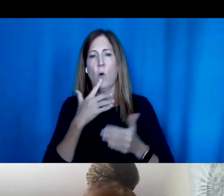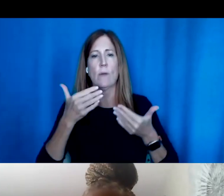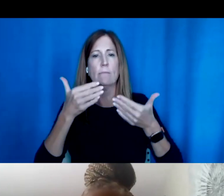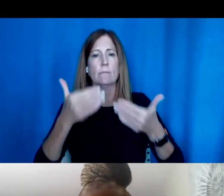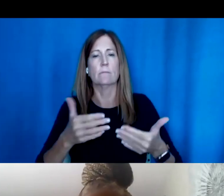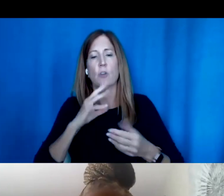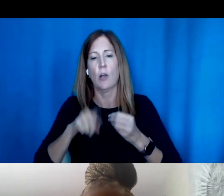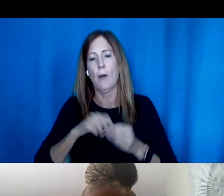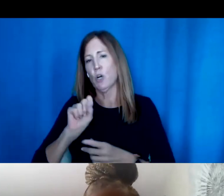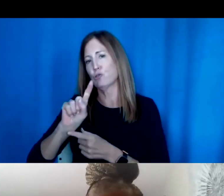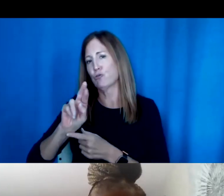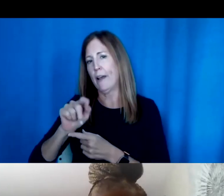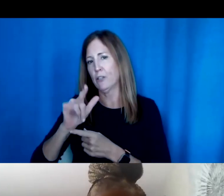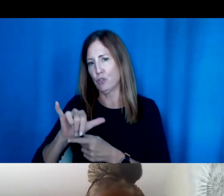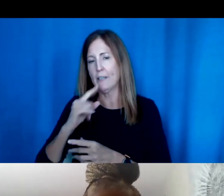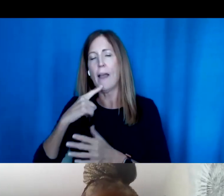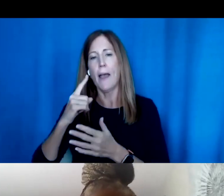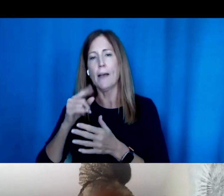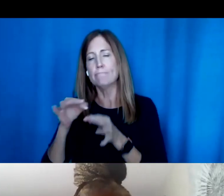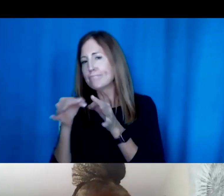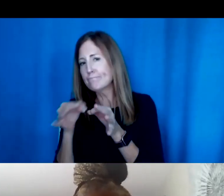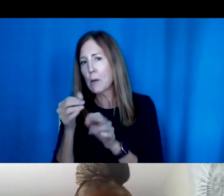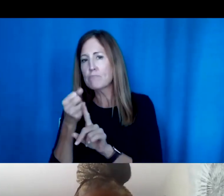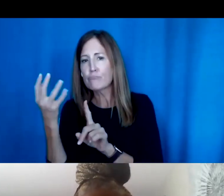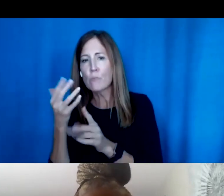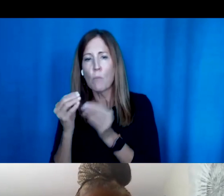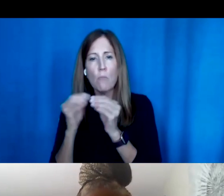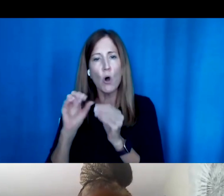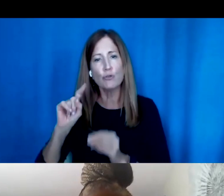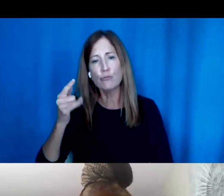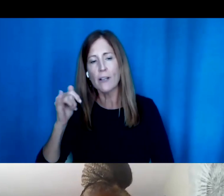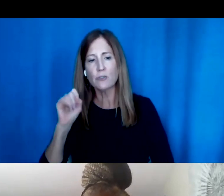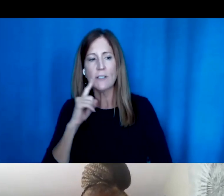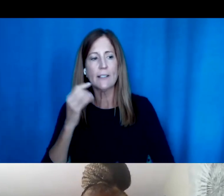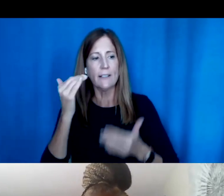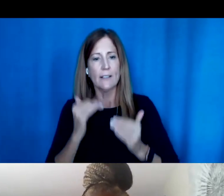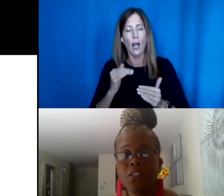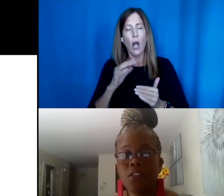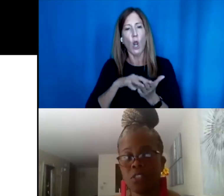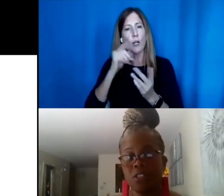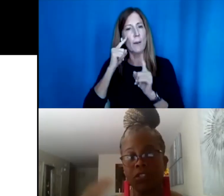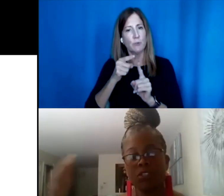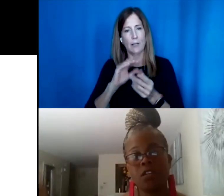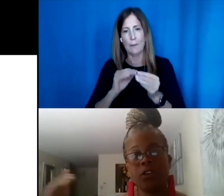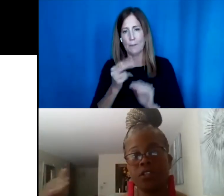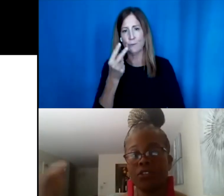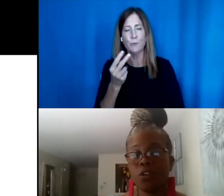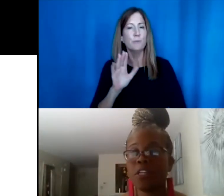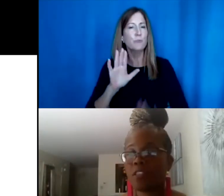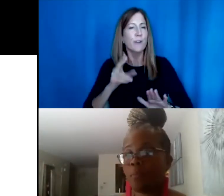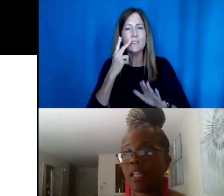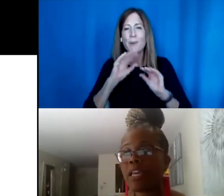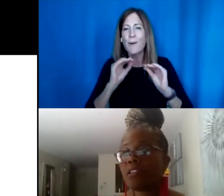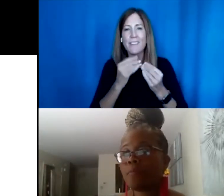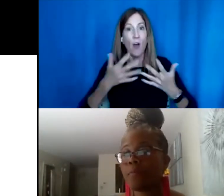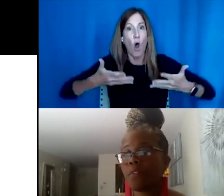strategy and to identifying strategies, which is our learning objective number 2. It's great to see organizations that have already